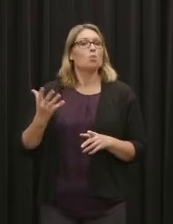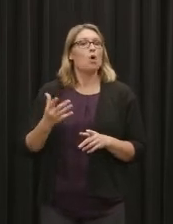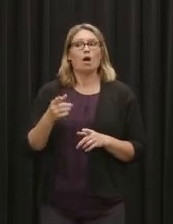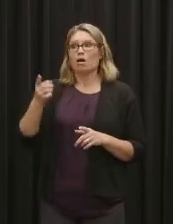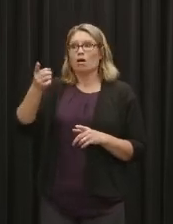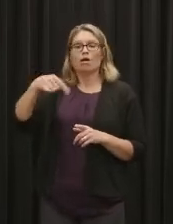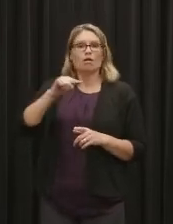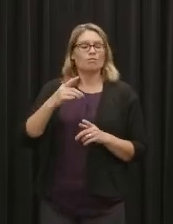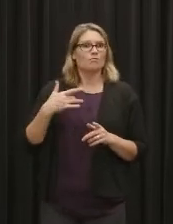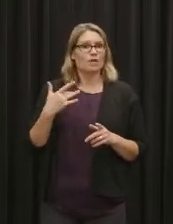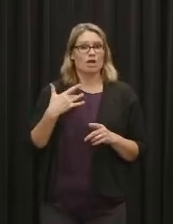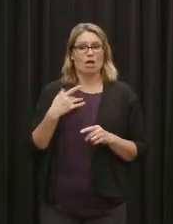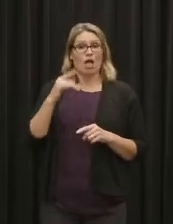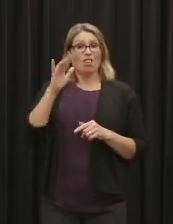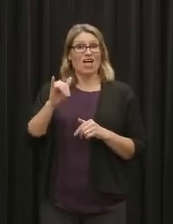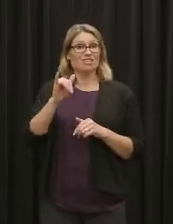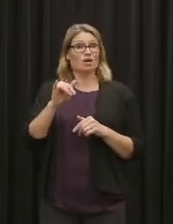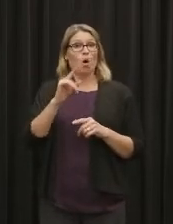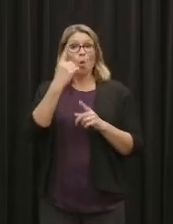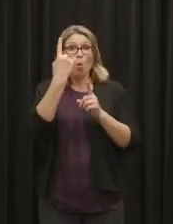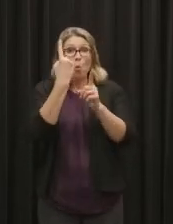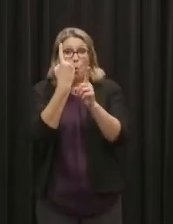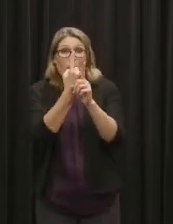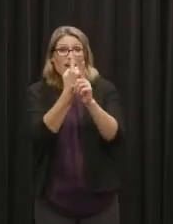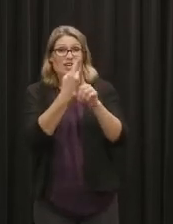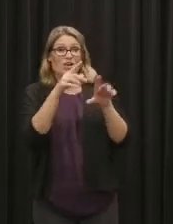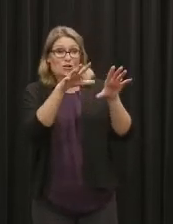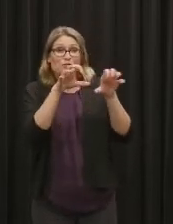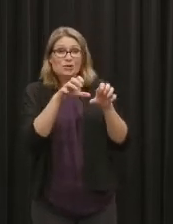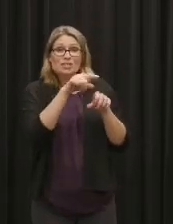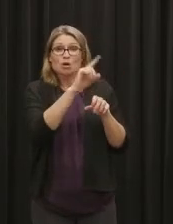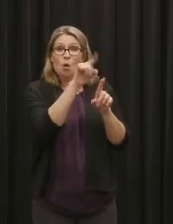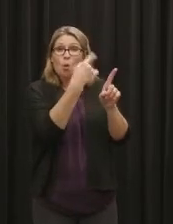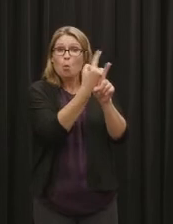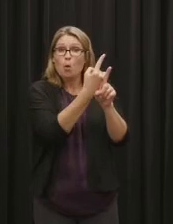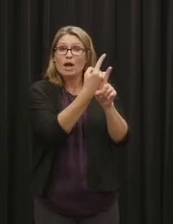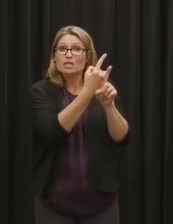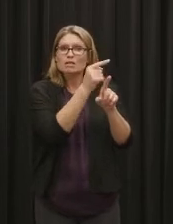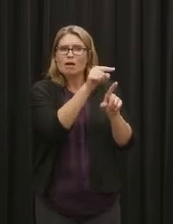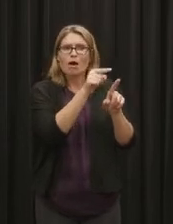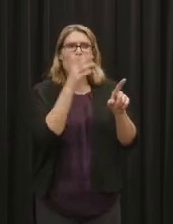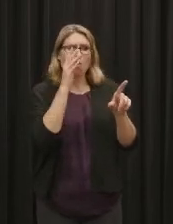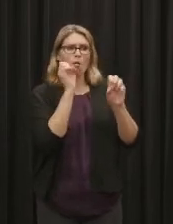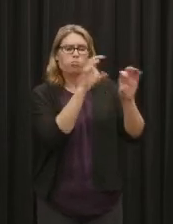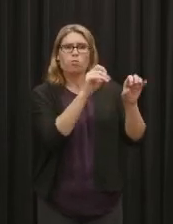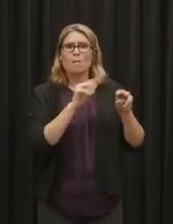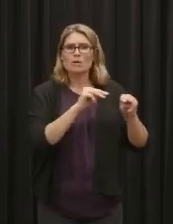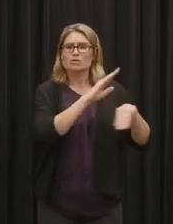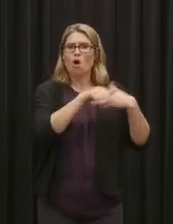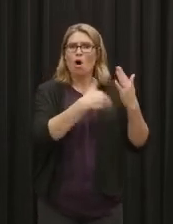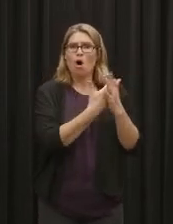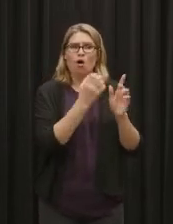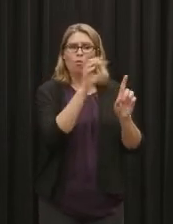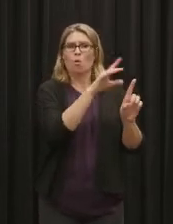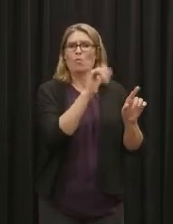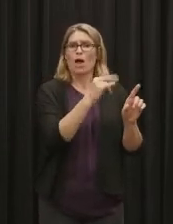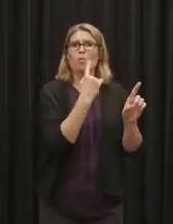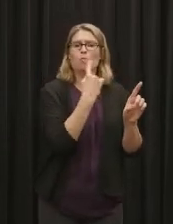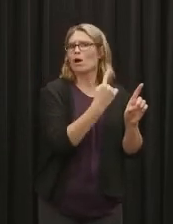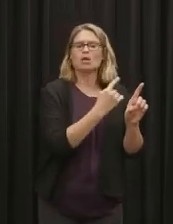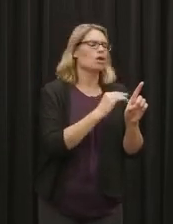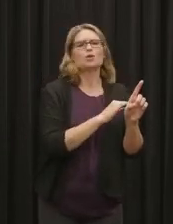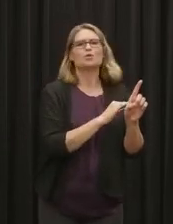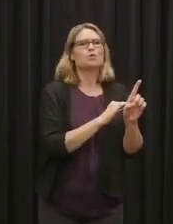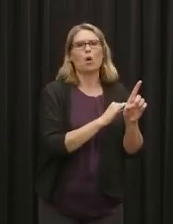be under the impression that this is the only freezer with which we will store and from which we will issue the vaccine.